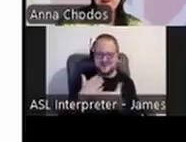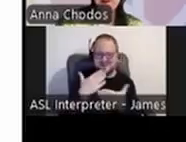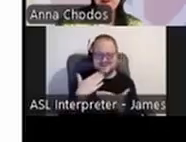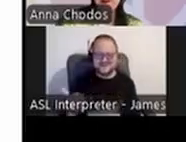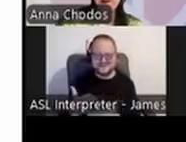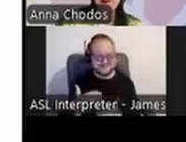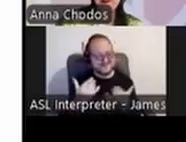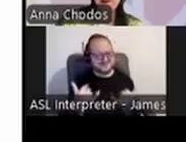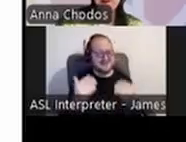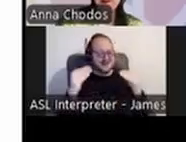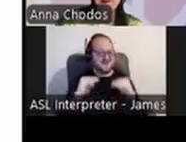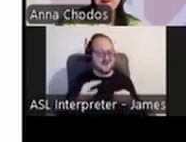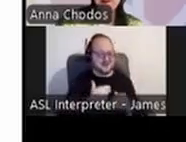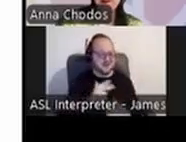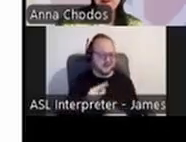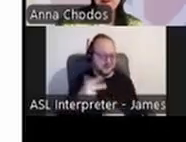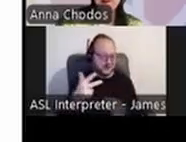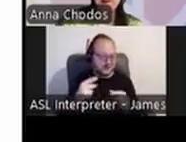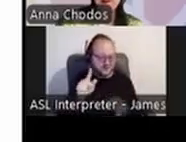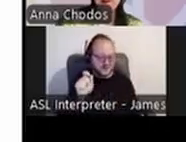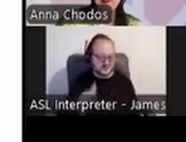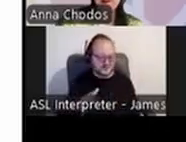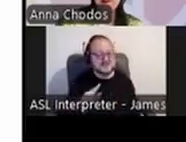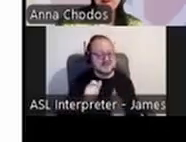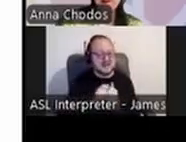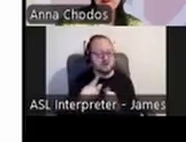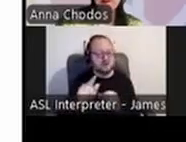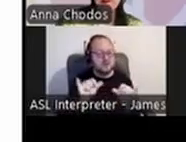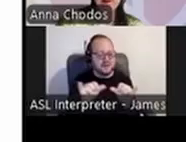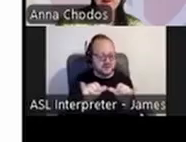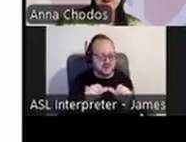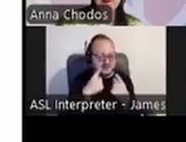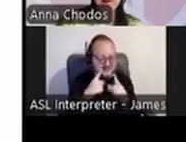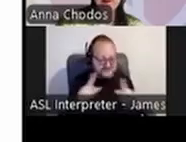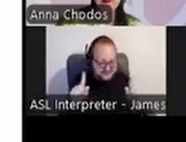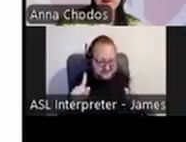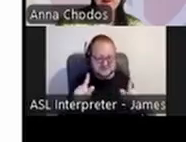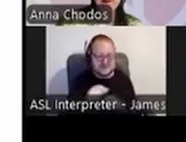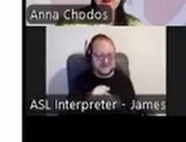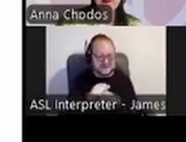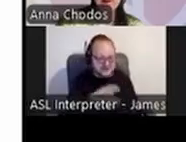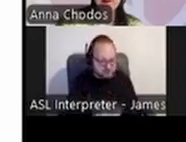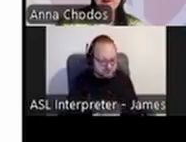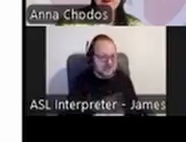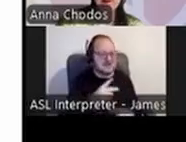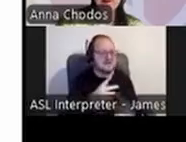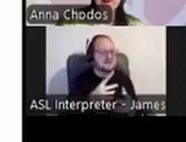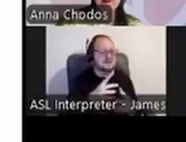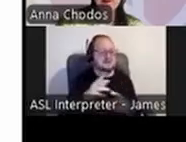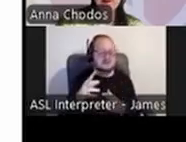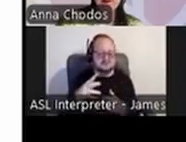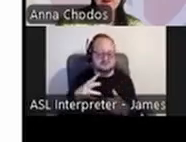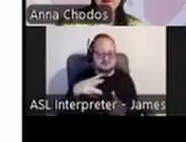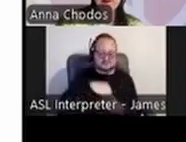is, how do you measure the success of integrating family caregivers into care teams? And what are some indicators of success that you've